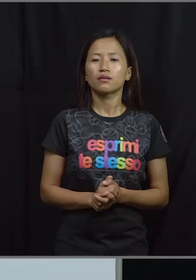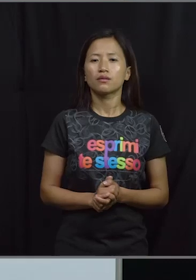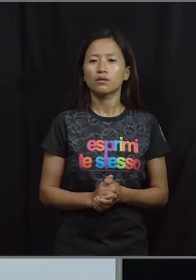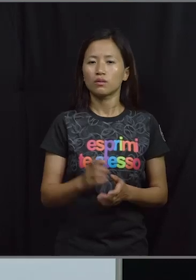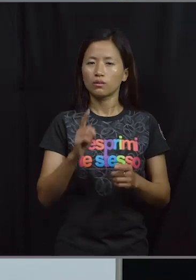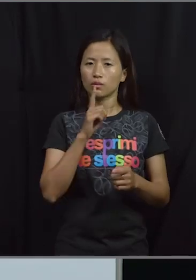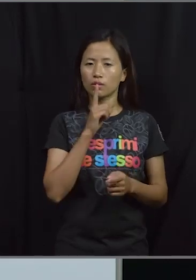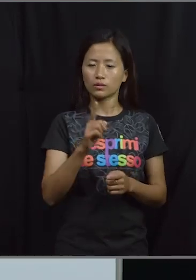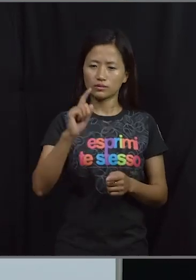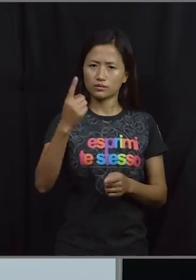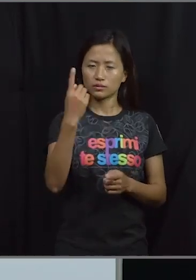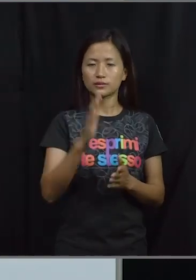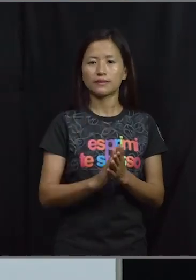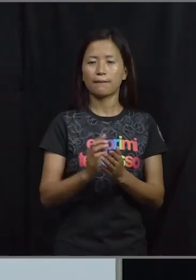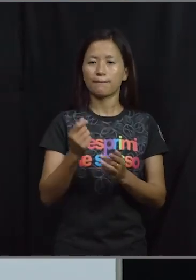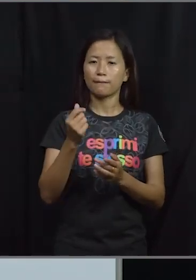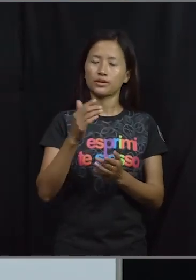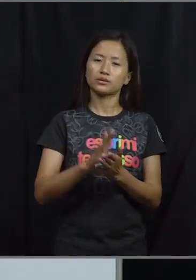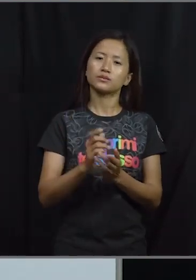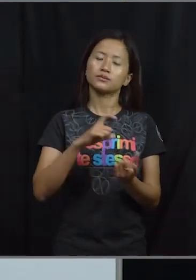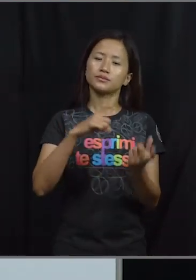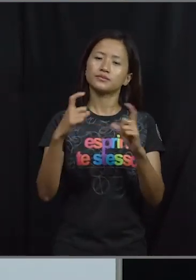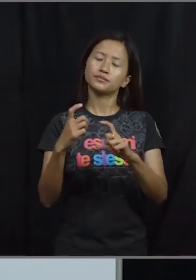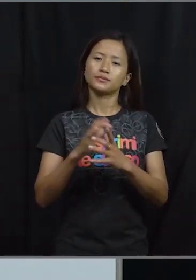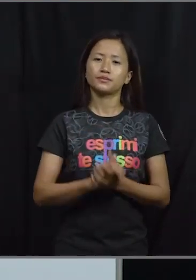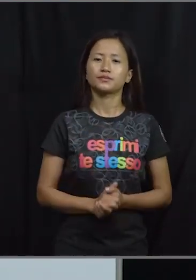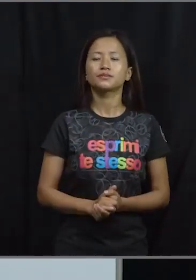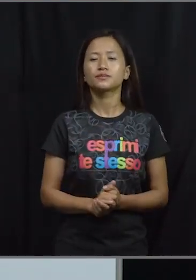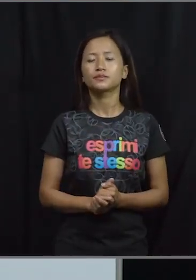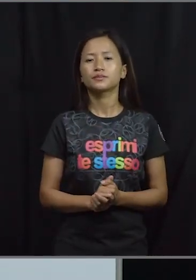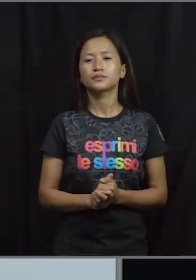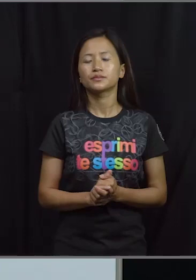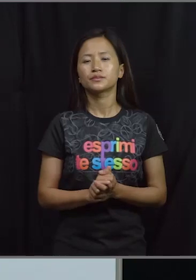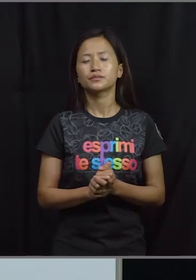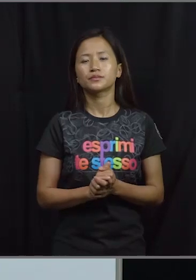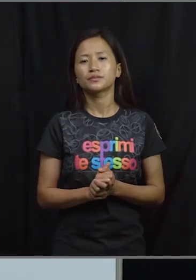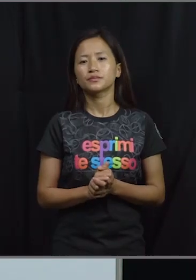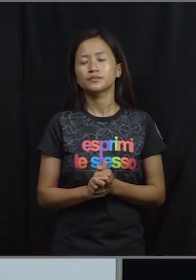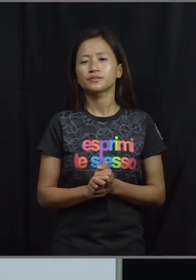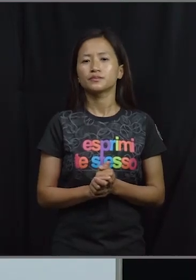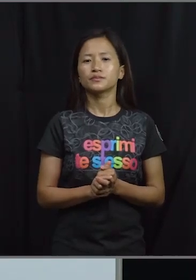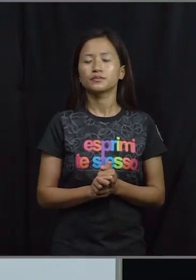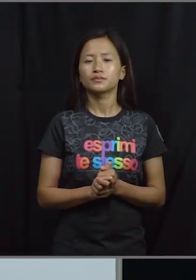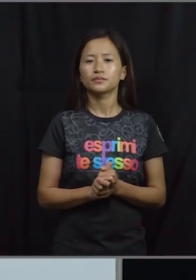only the price will change. And therefore, other things remaining constant or being constant,